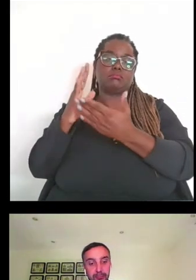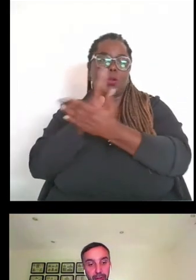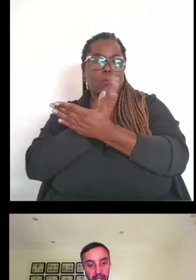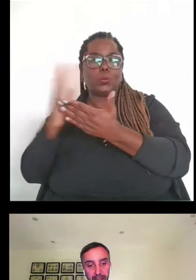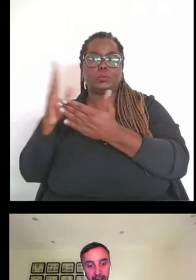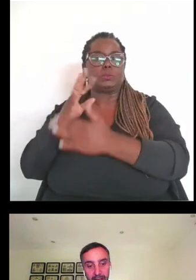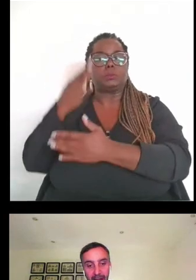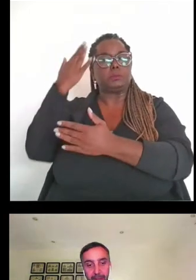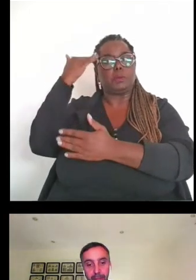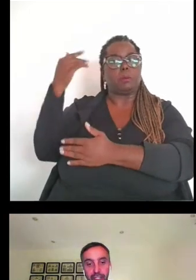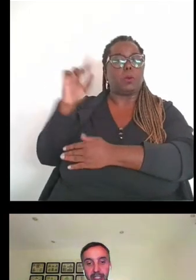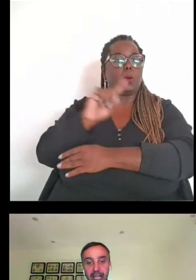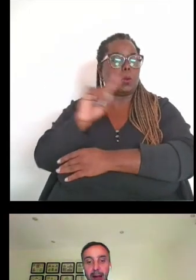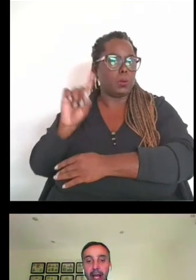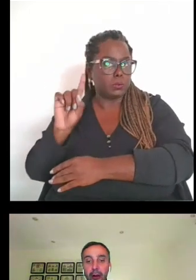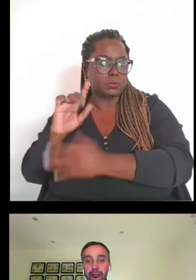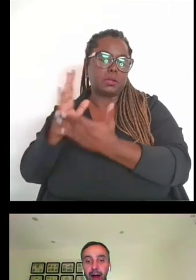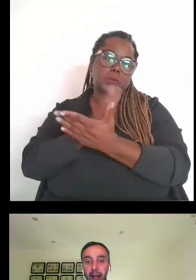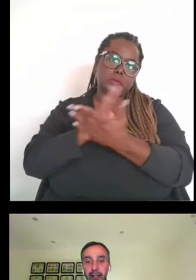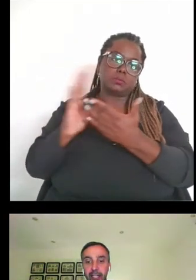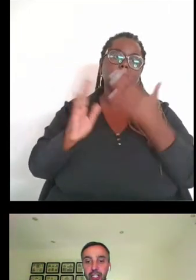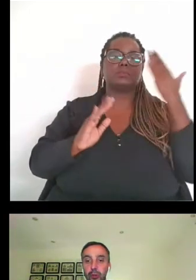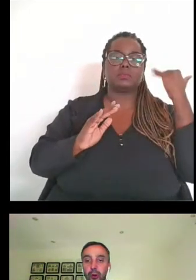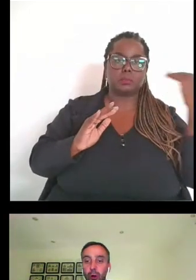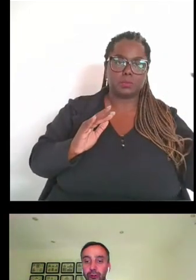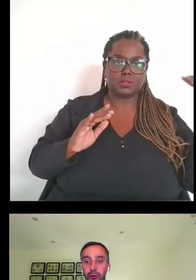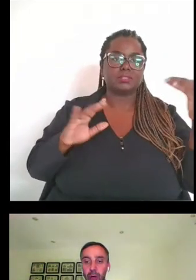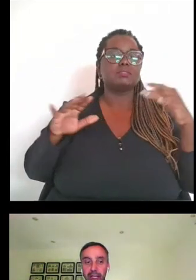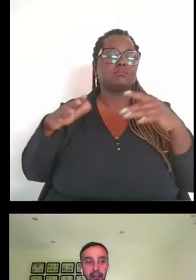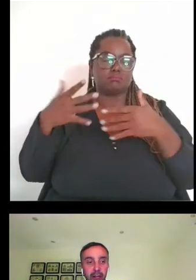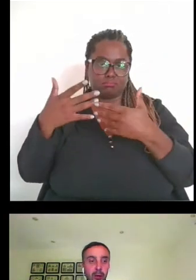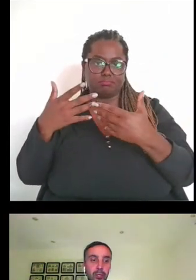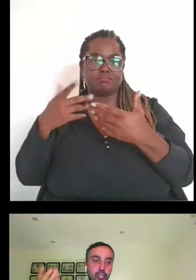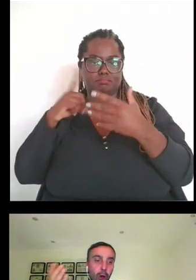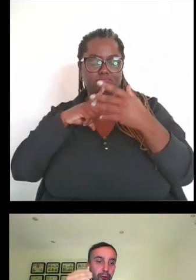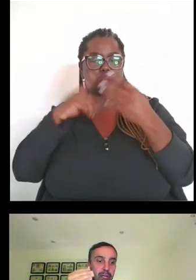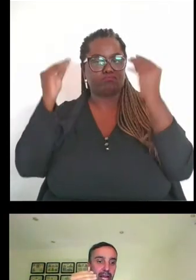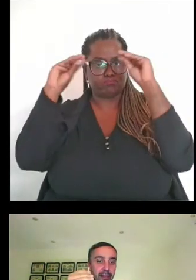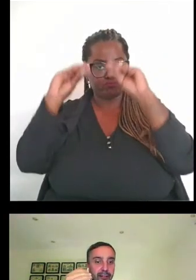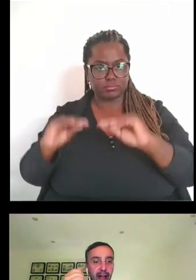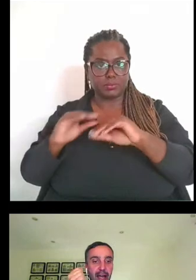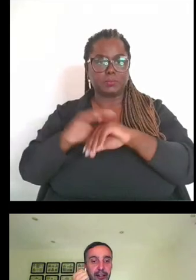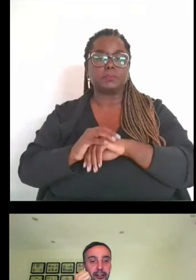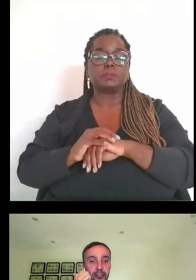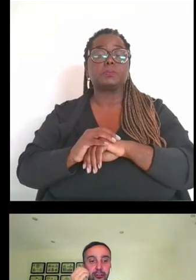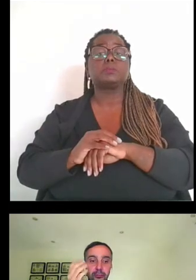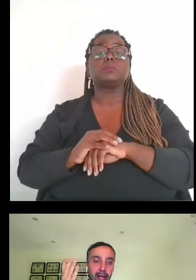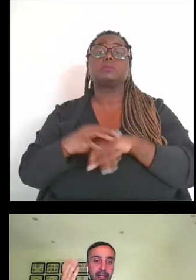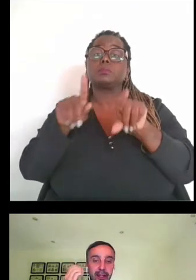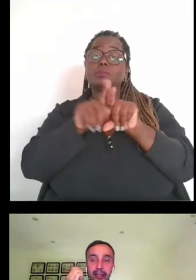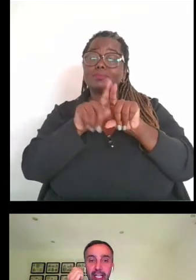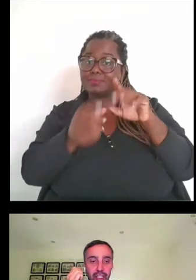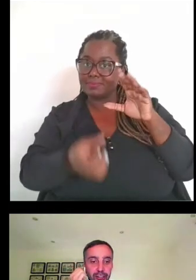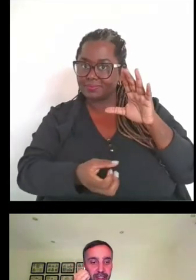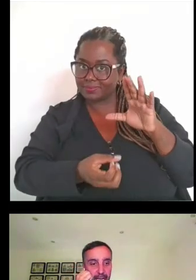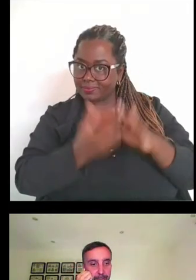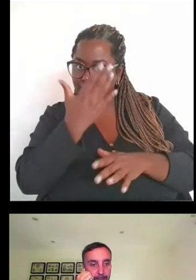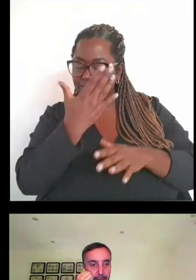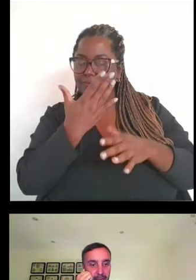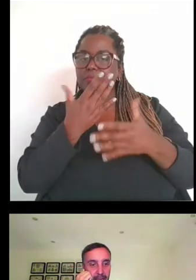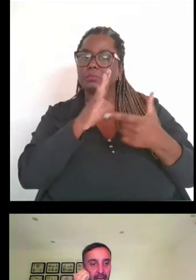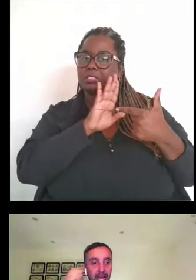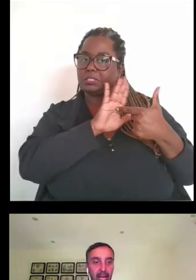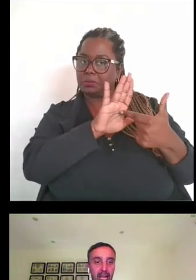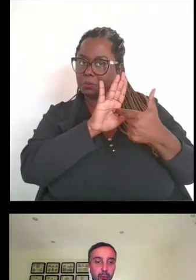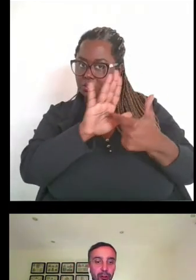parallel to the book The Exhibition the coming out of architecture was also created which also lent its title to my little lecture